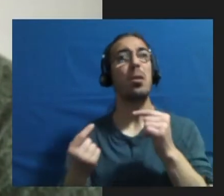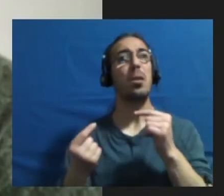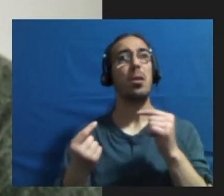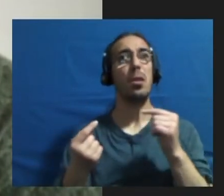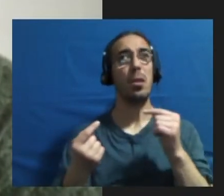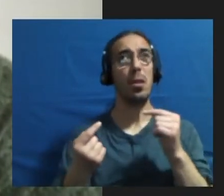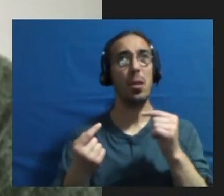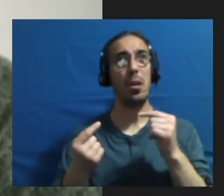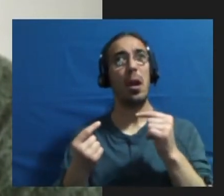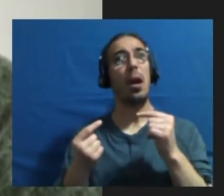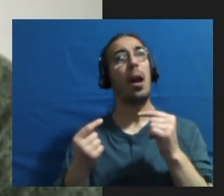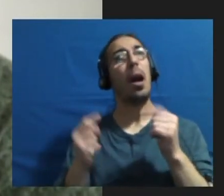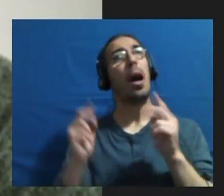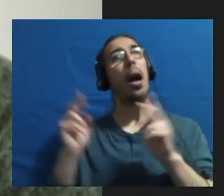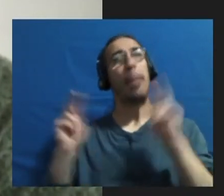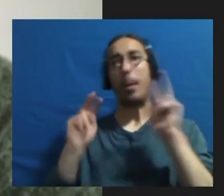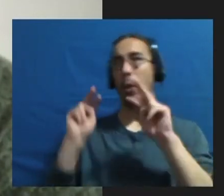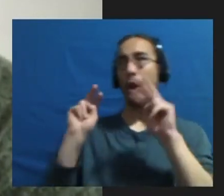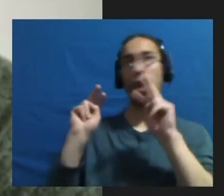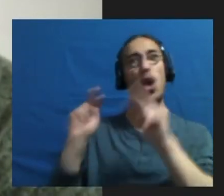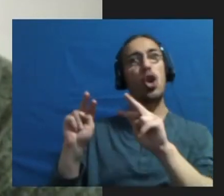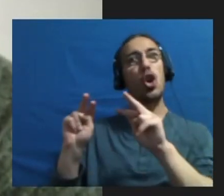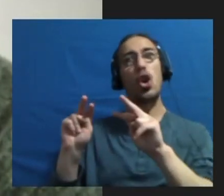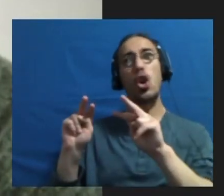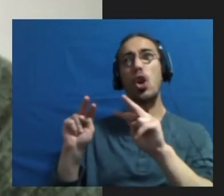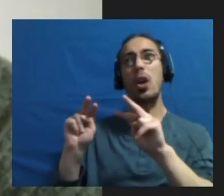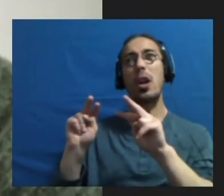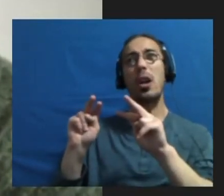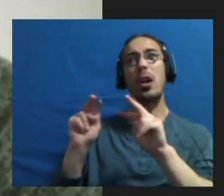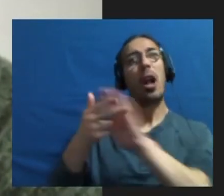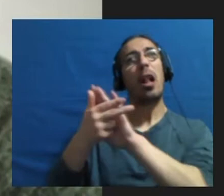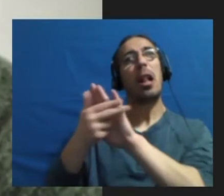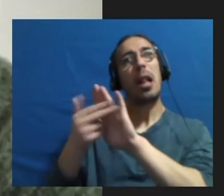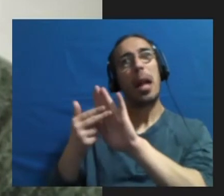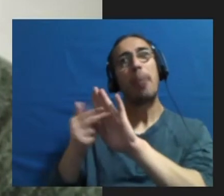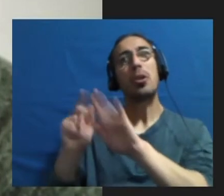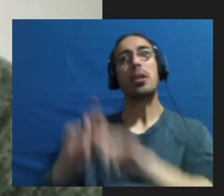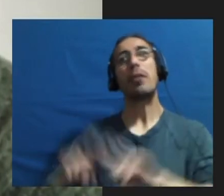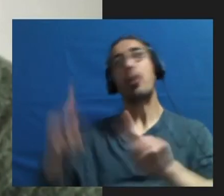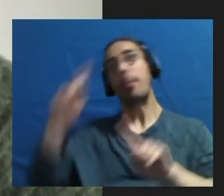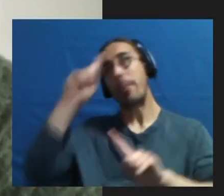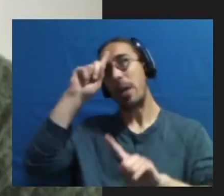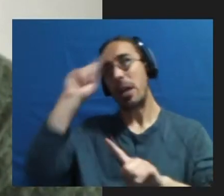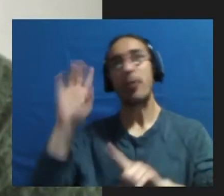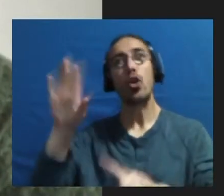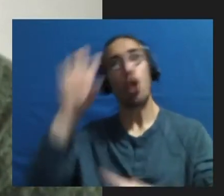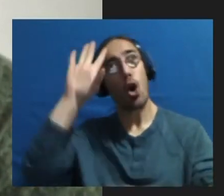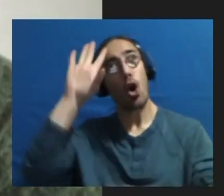people would look at her differently because of her diagnosis. And